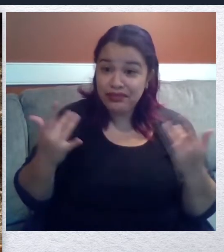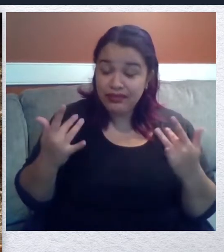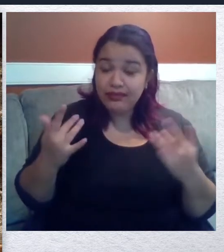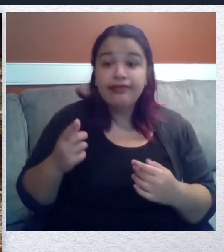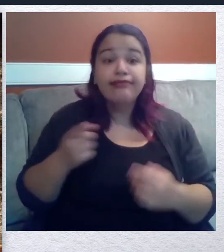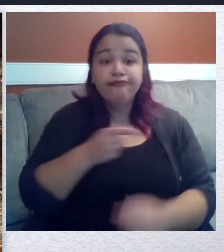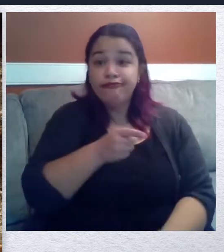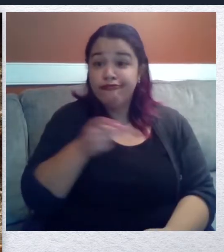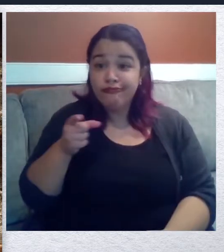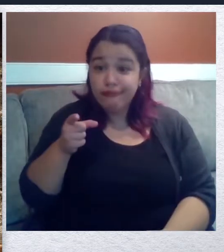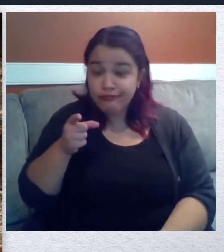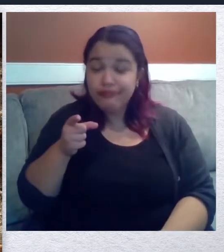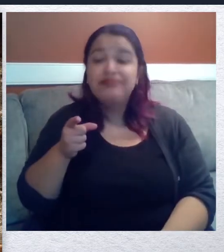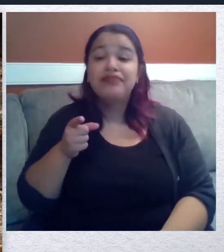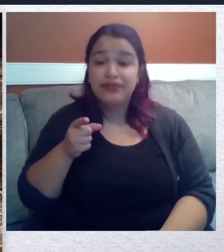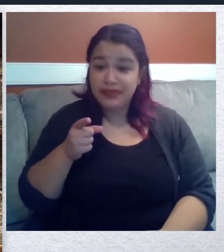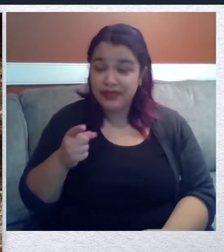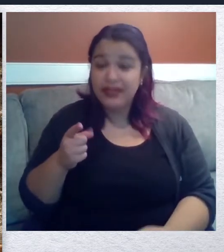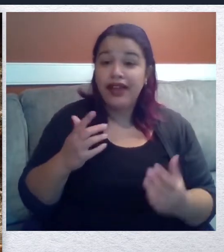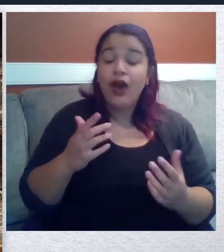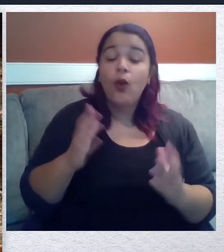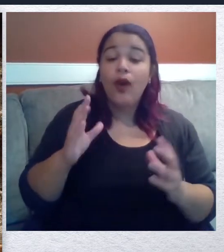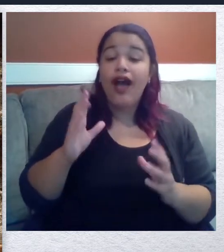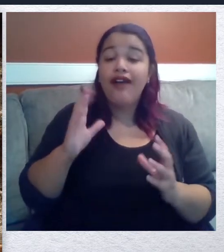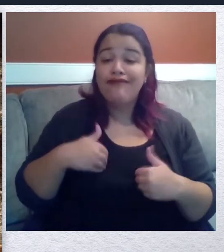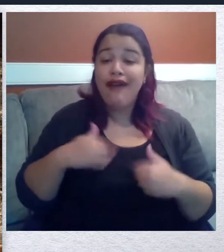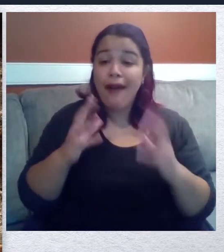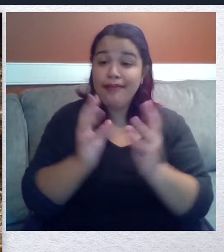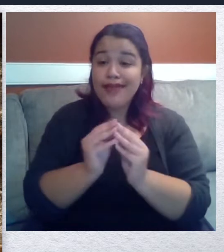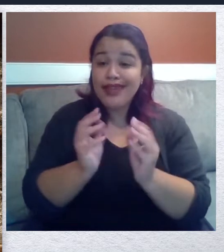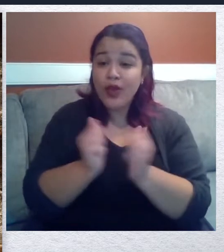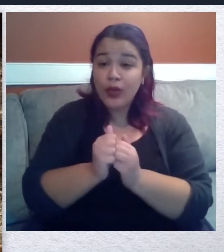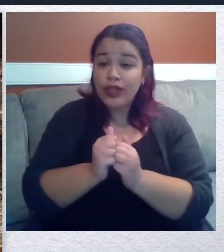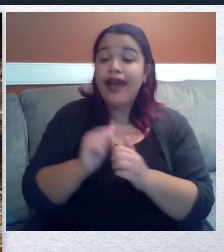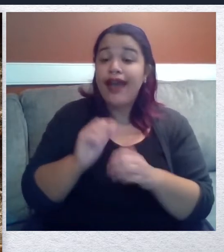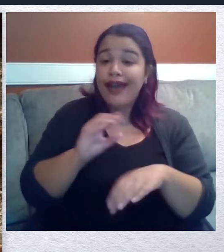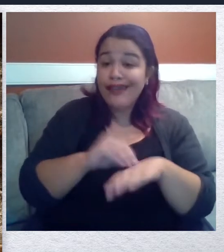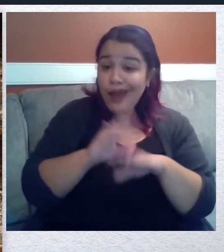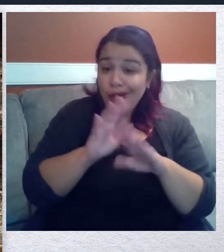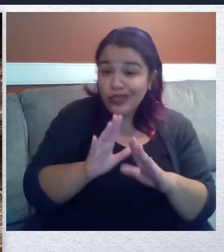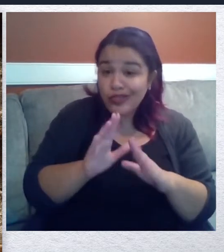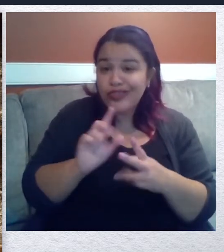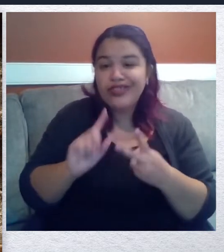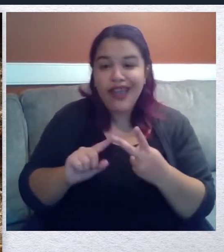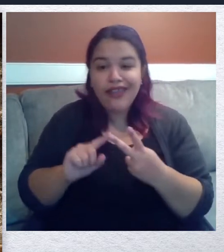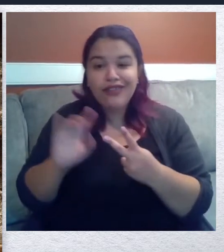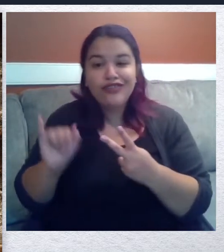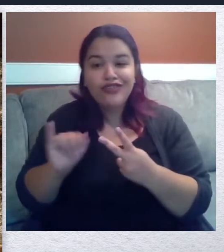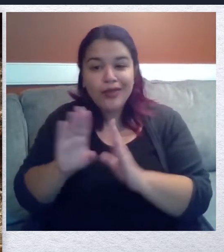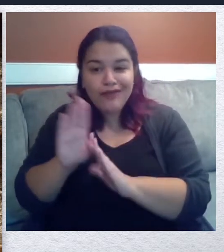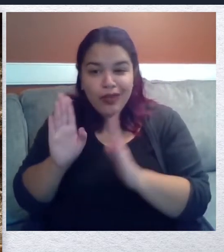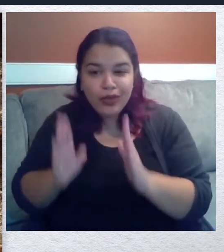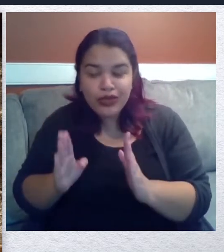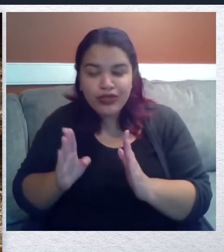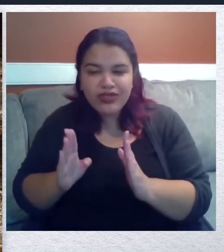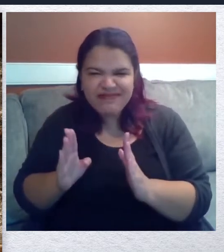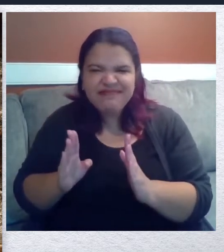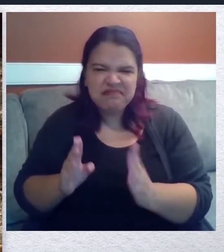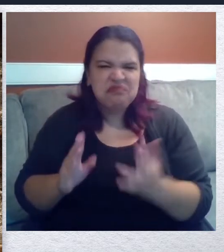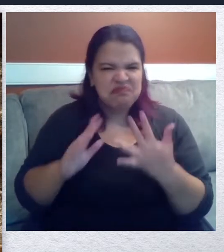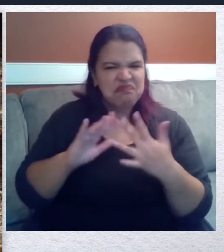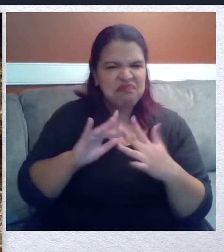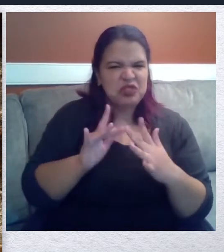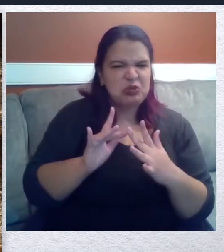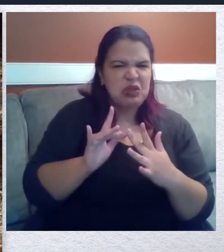and probably their job developer. This will probably happen virtually. There should be a discussion on